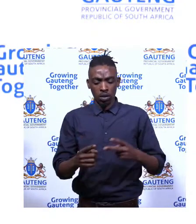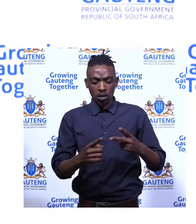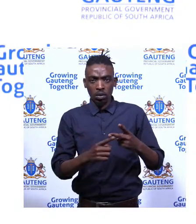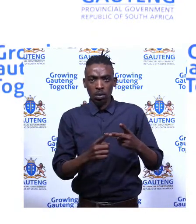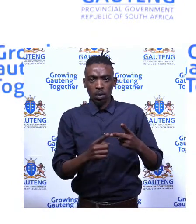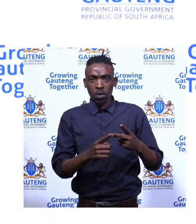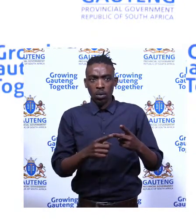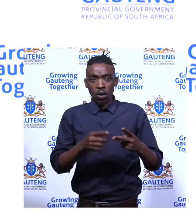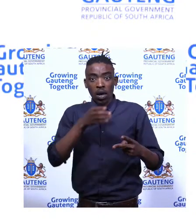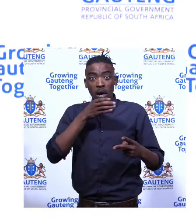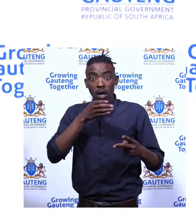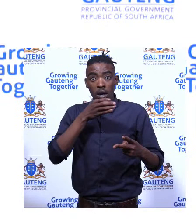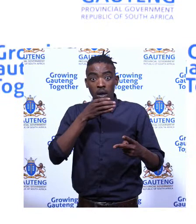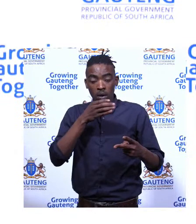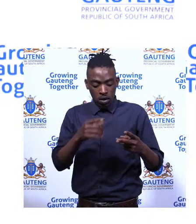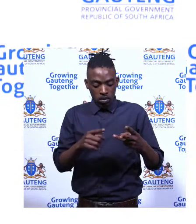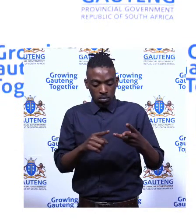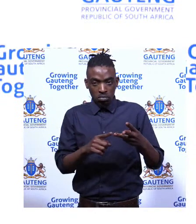cigarettes?